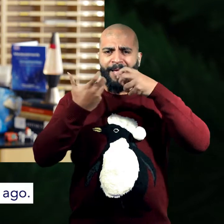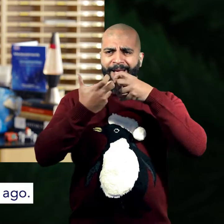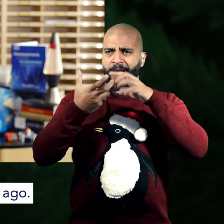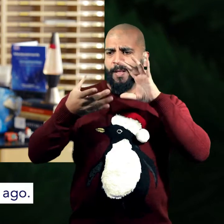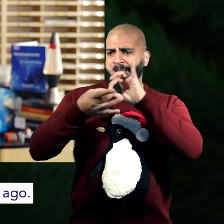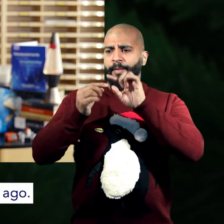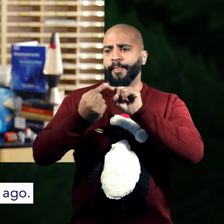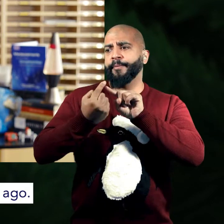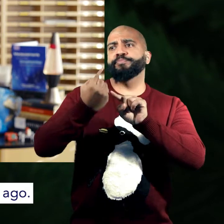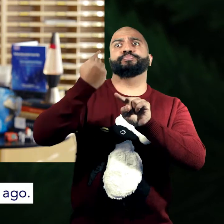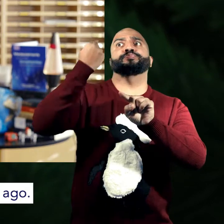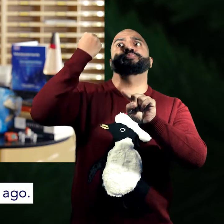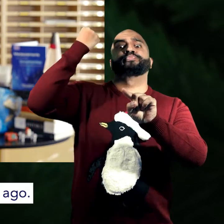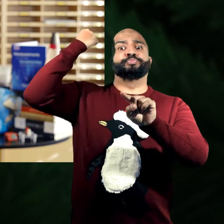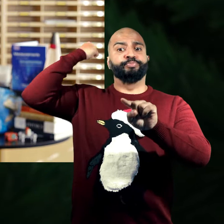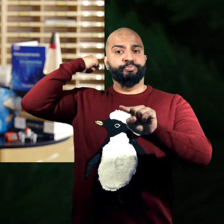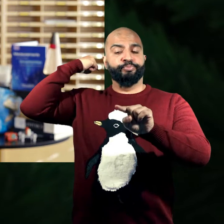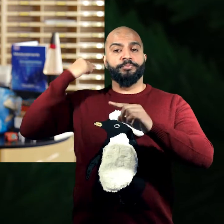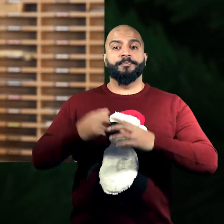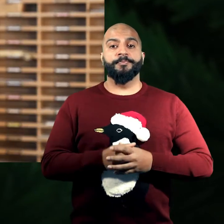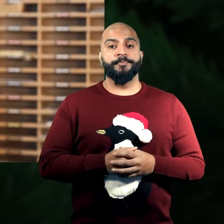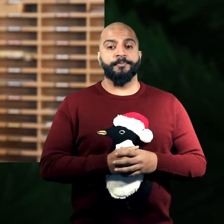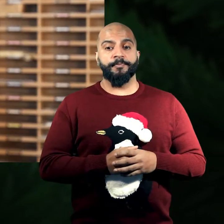was like a long time ago.